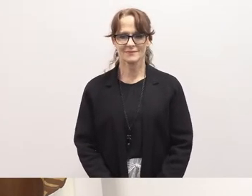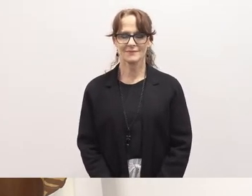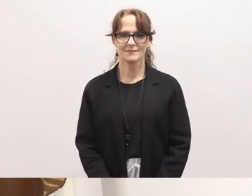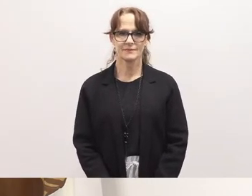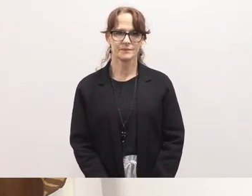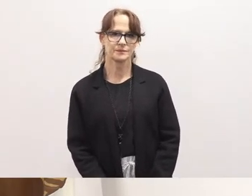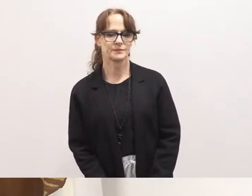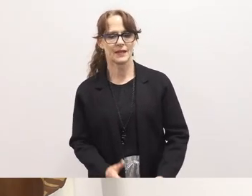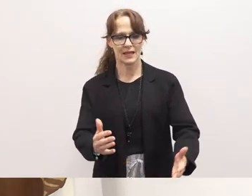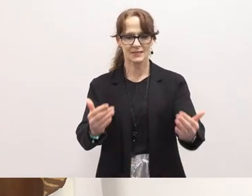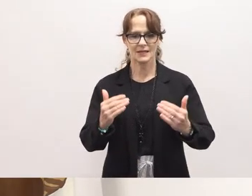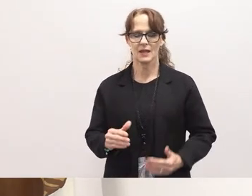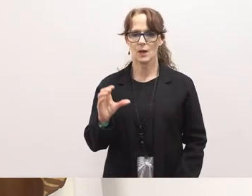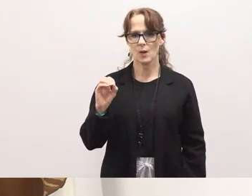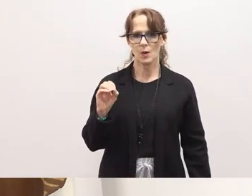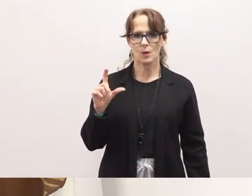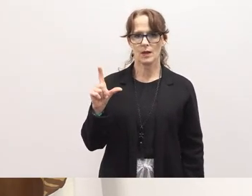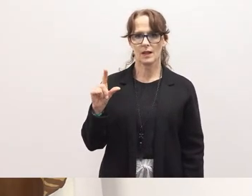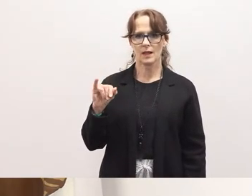Olivia.